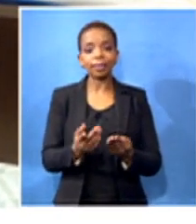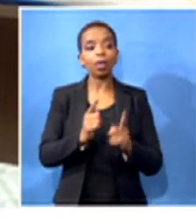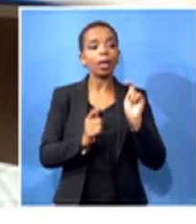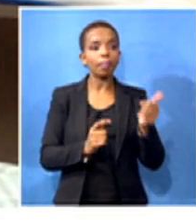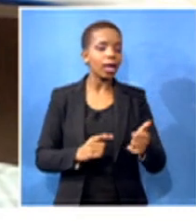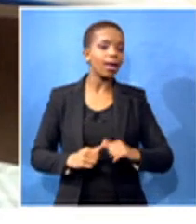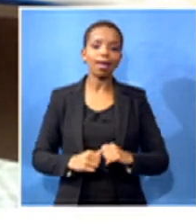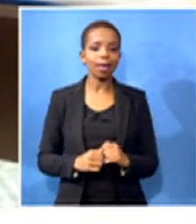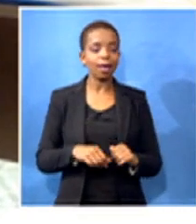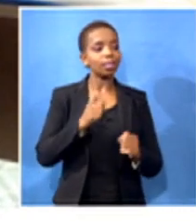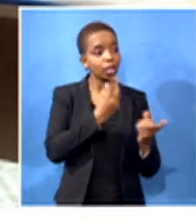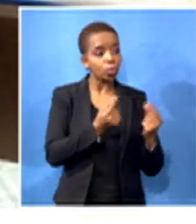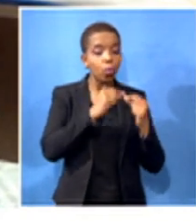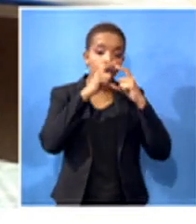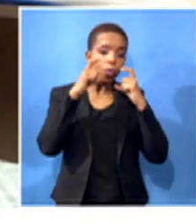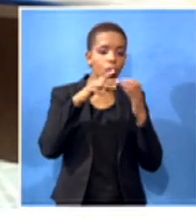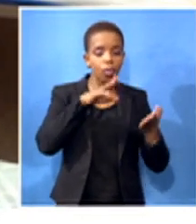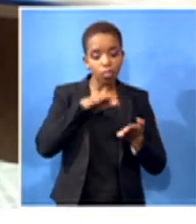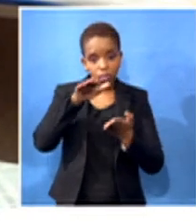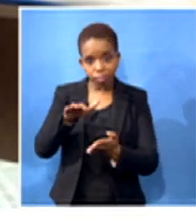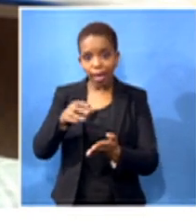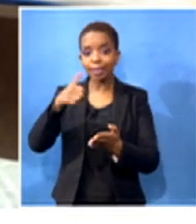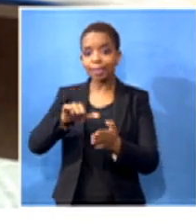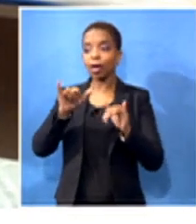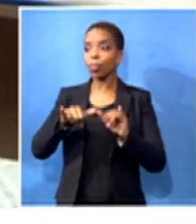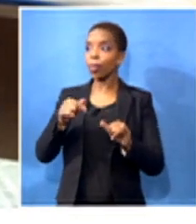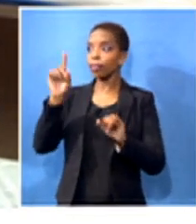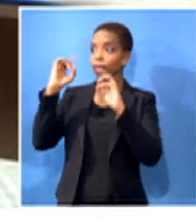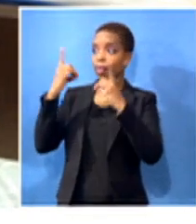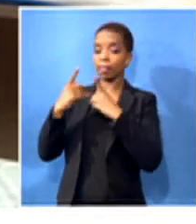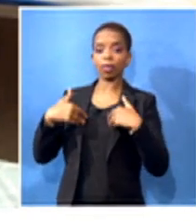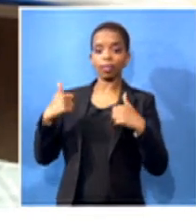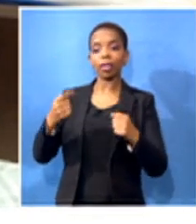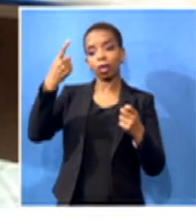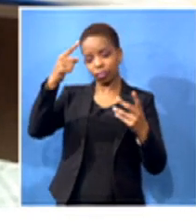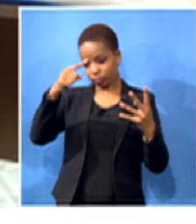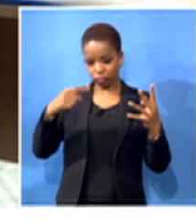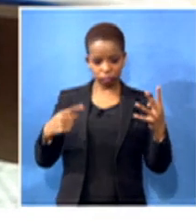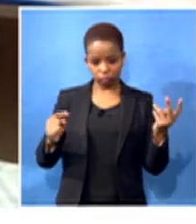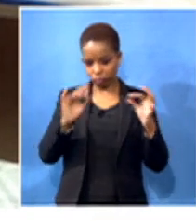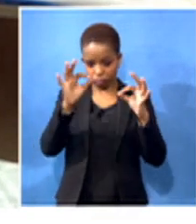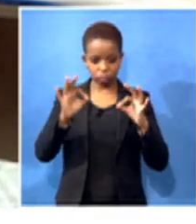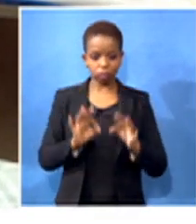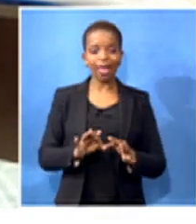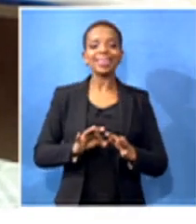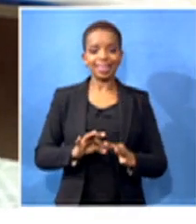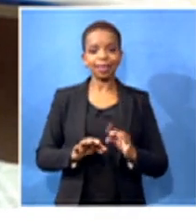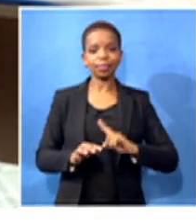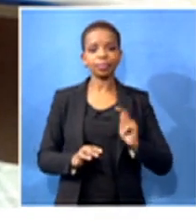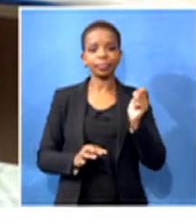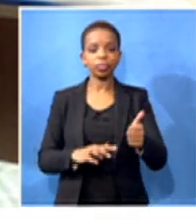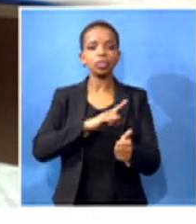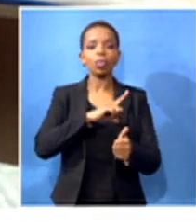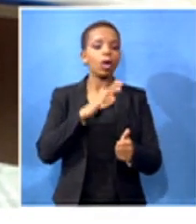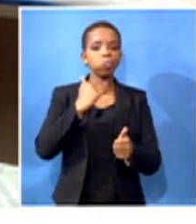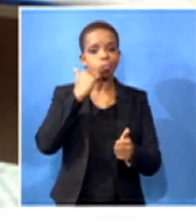we did that to ensure that we don't get into a situation where public monies are spent on something that is not compliant